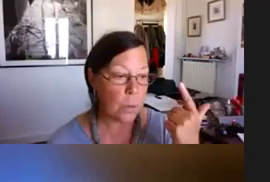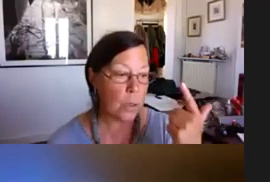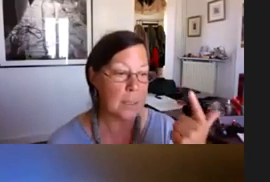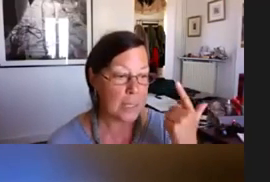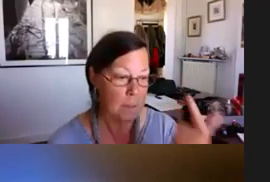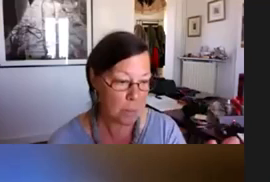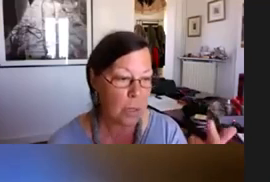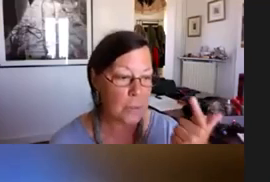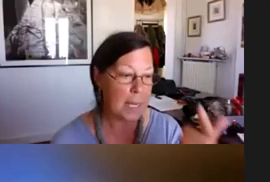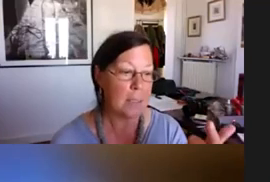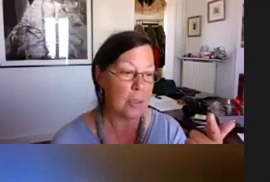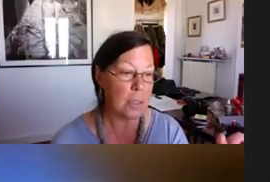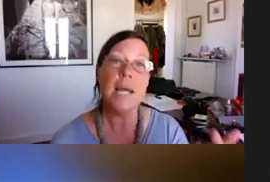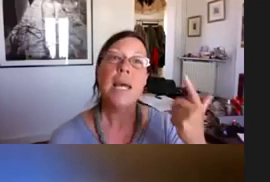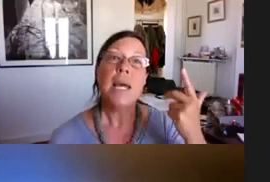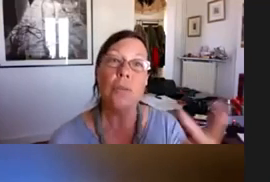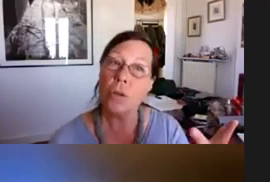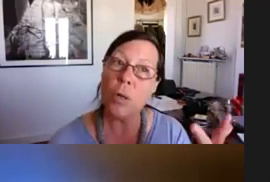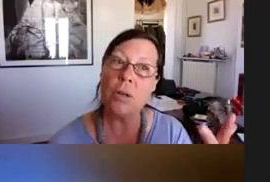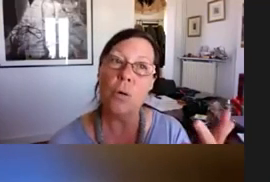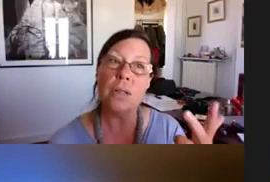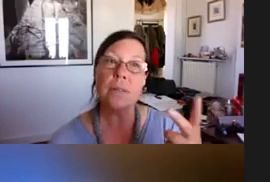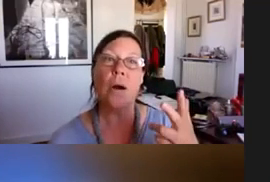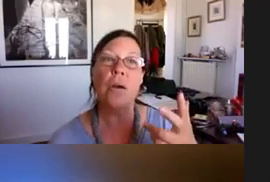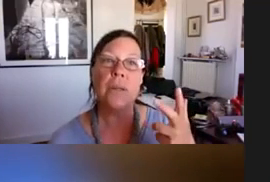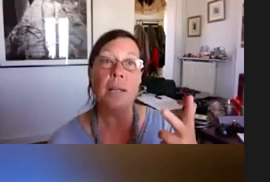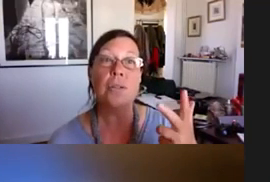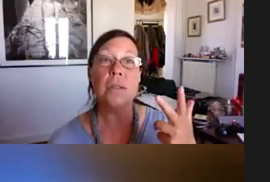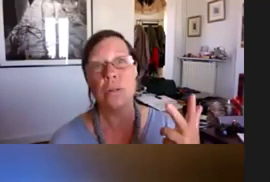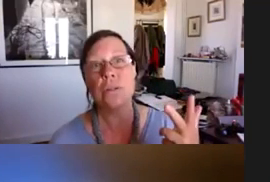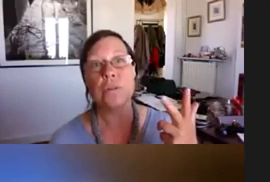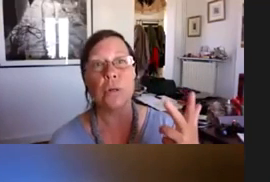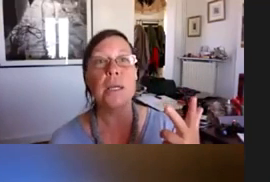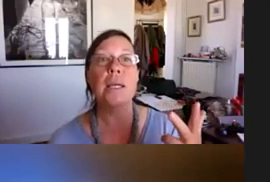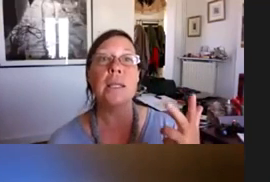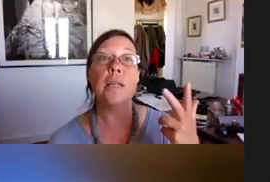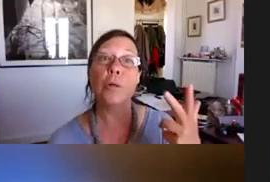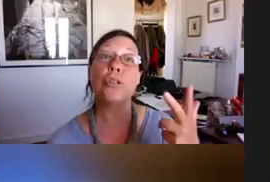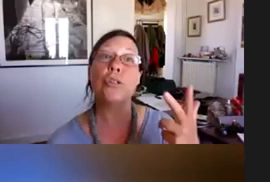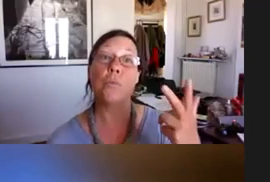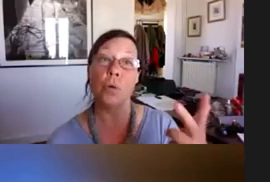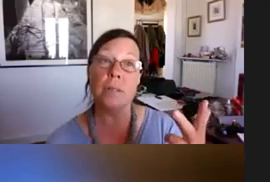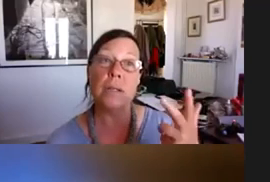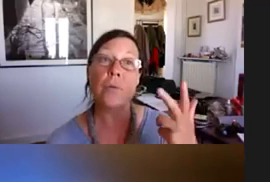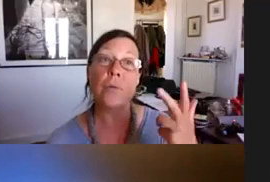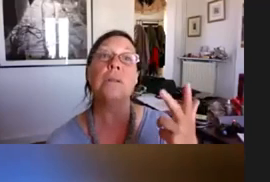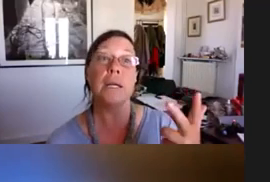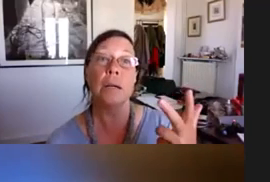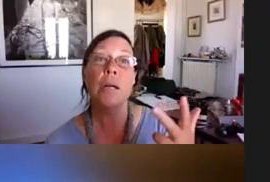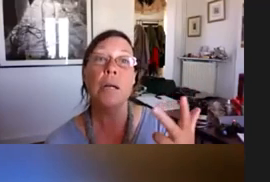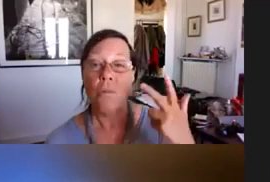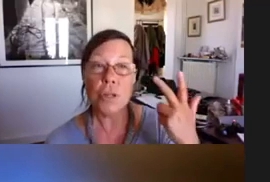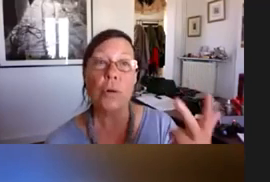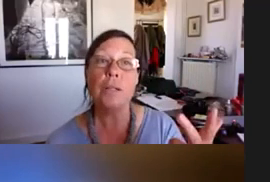other organizations to talk to statisticians. And the third one, of course, are the doctors and the nurses working in the emergency wards in the critical